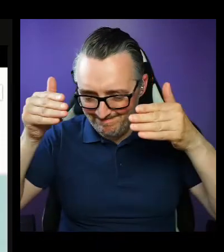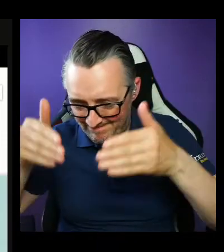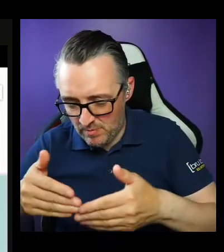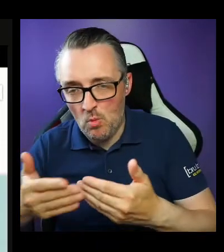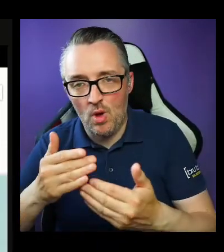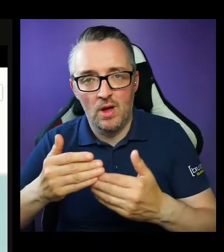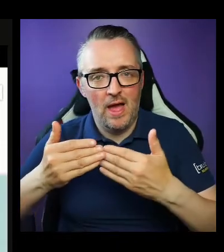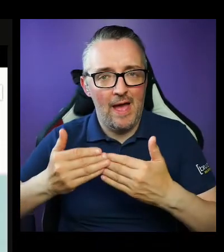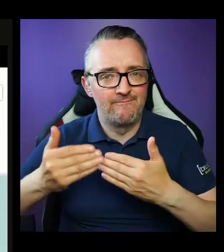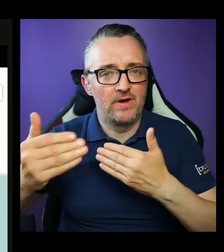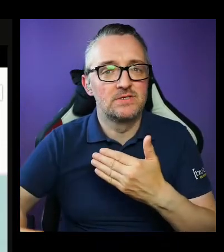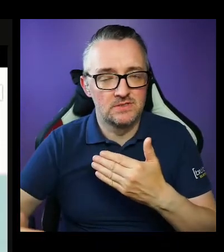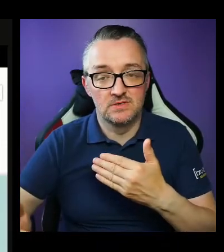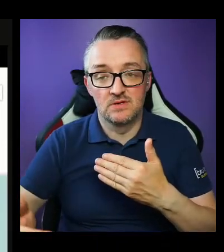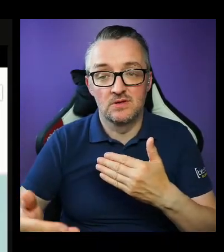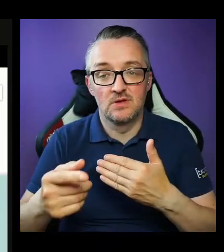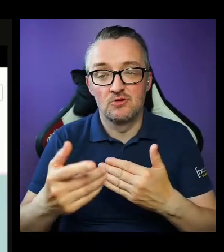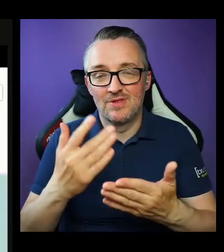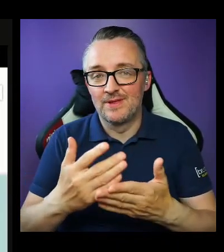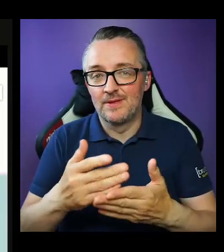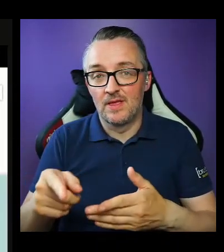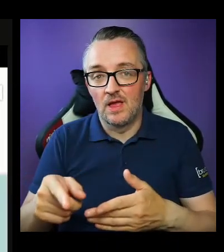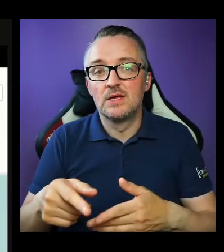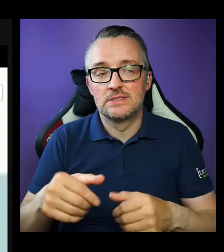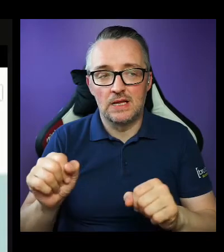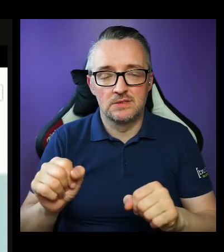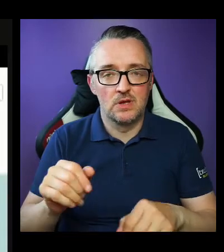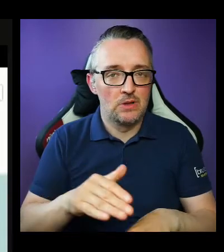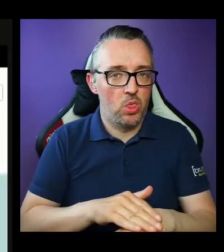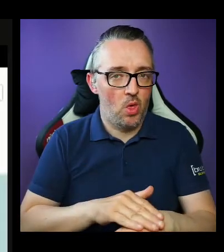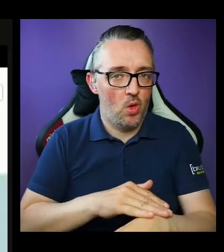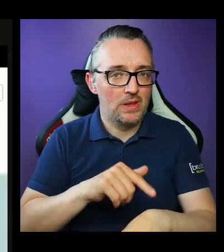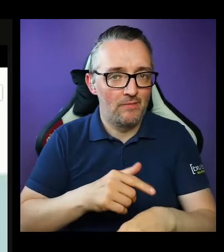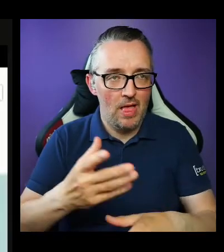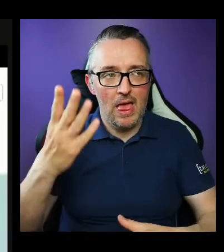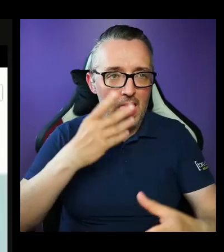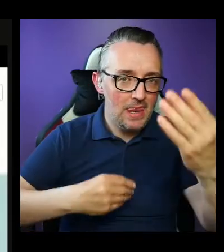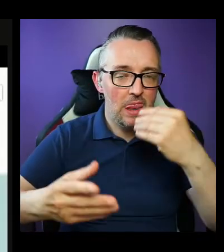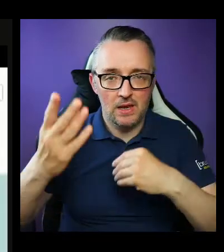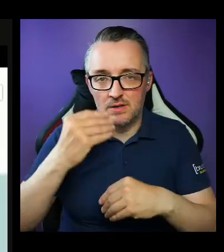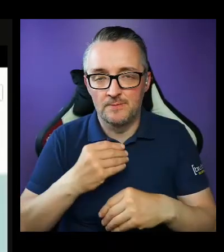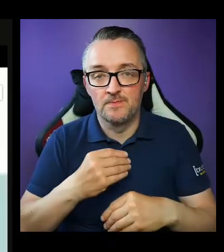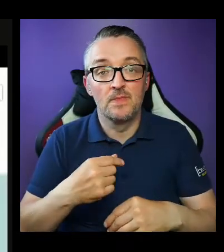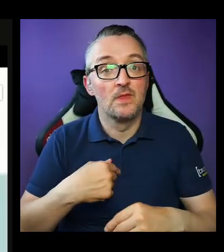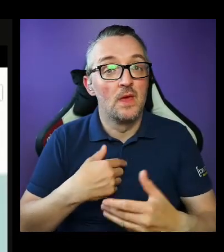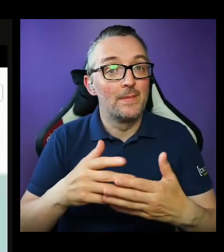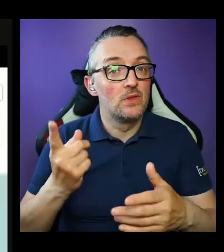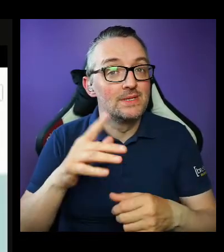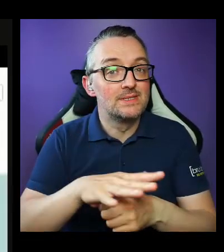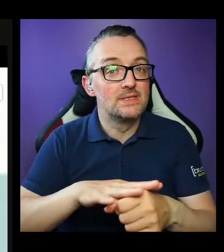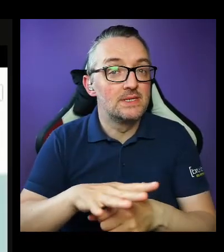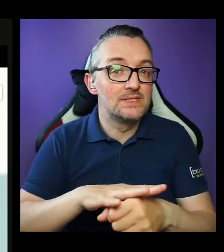patterns. It does take them some time. Even I've had situations where I